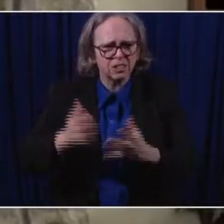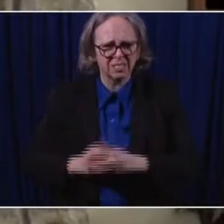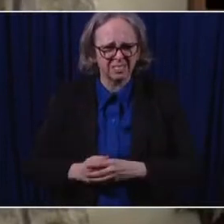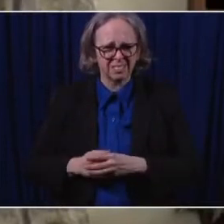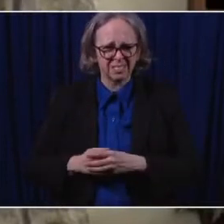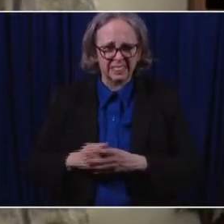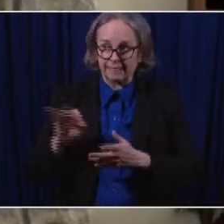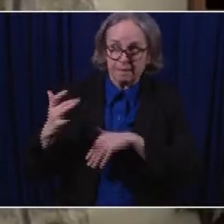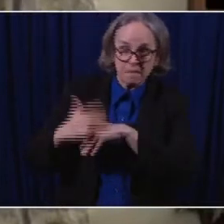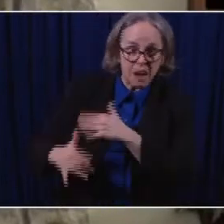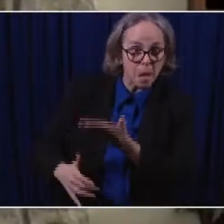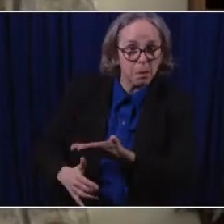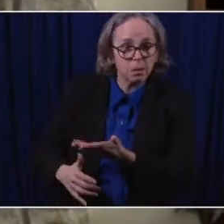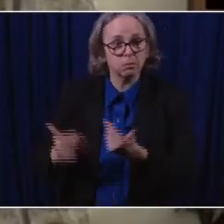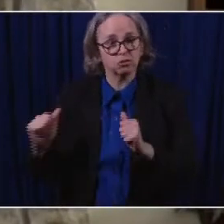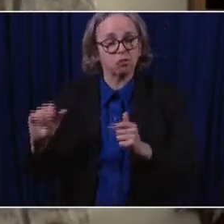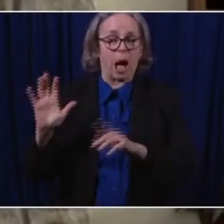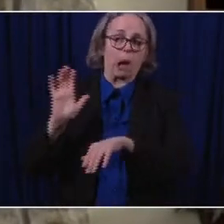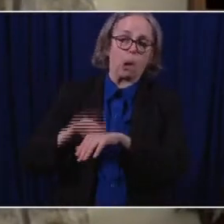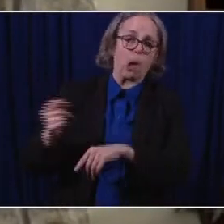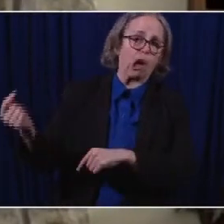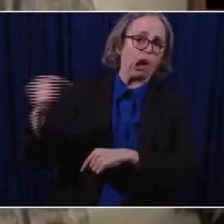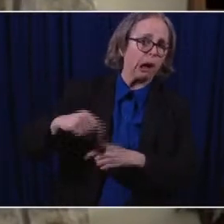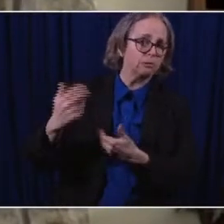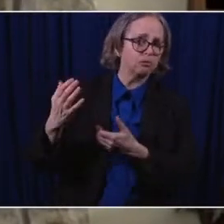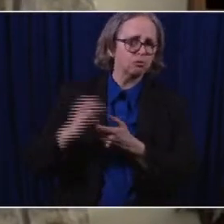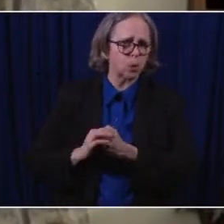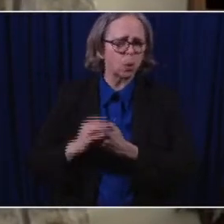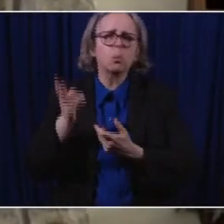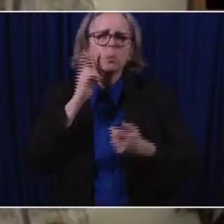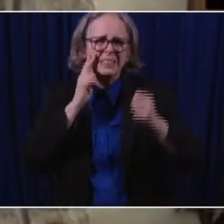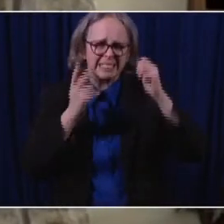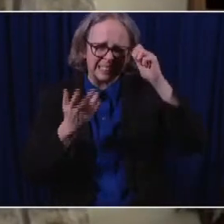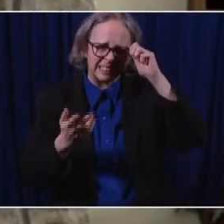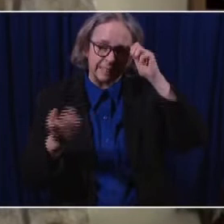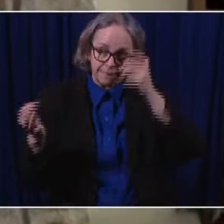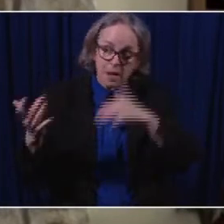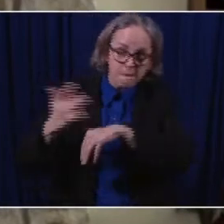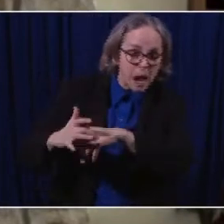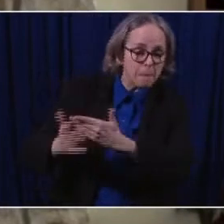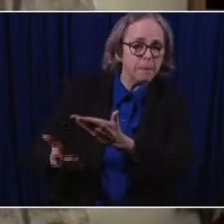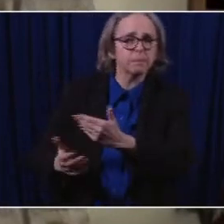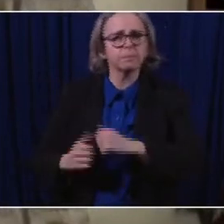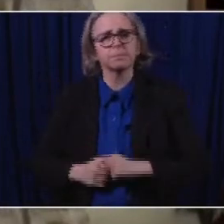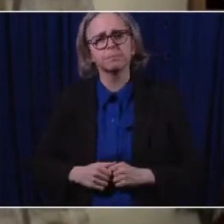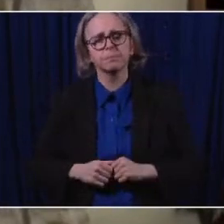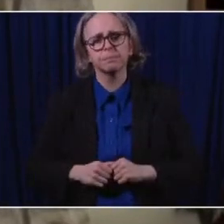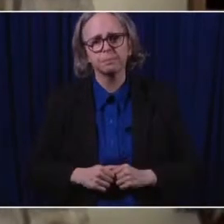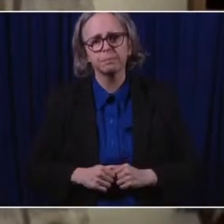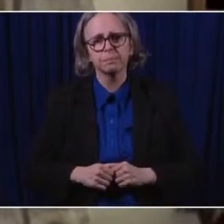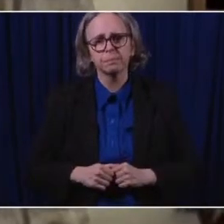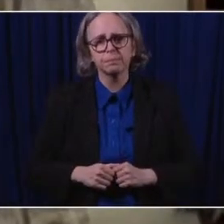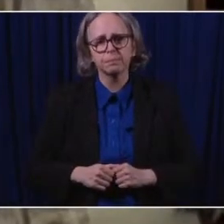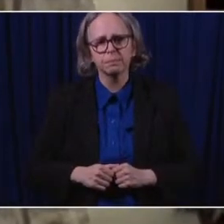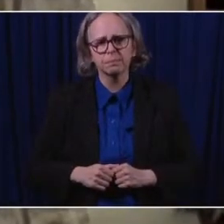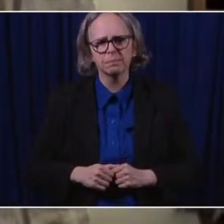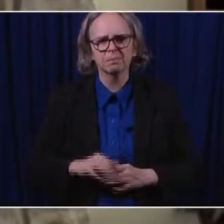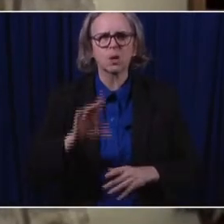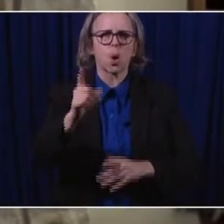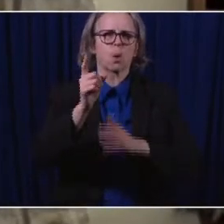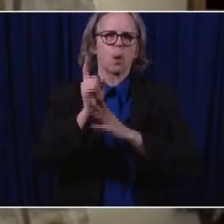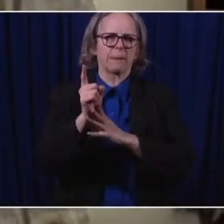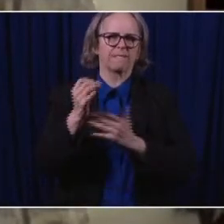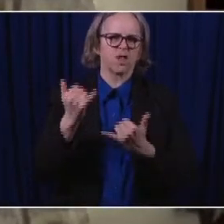Eric, we'll see if we can get her on. If she comes on, and we'll answer that later on in more detail,